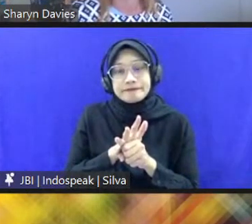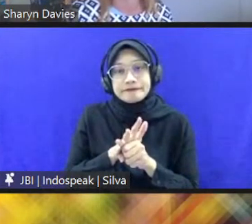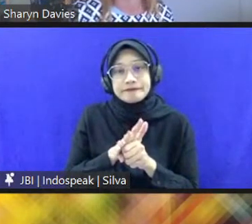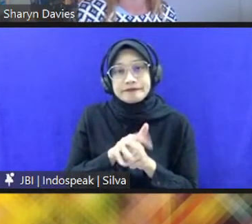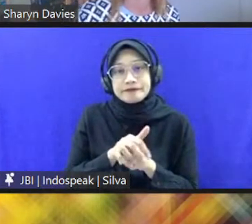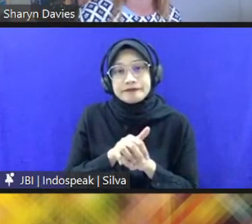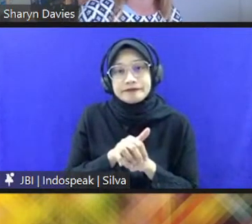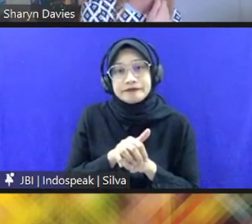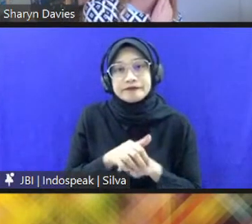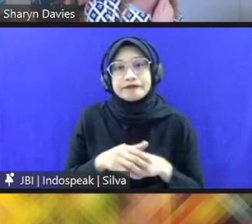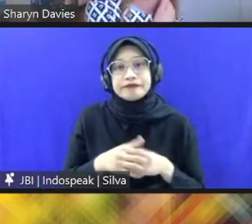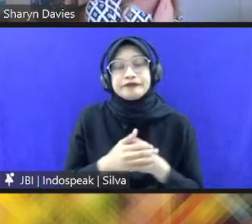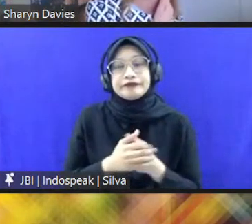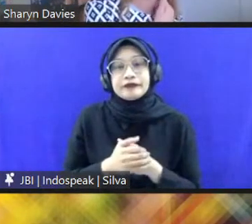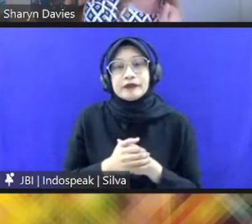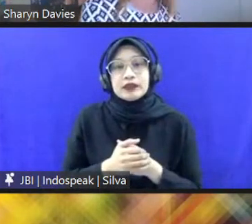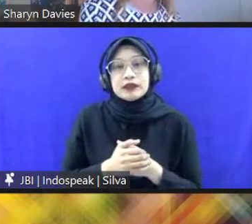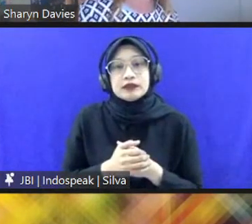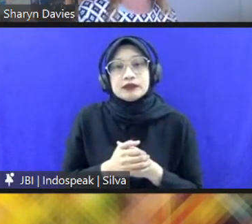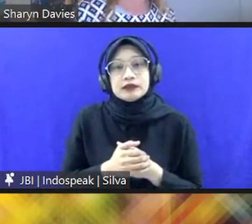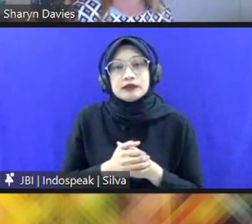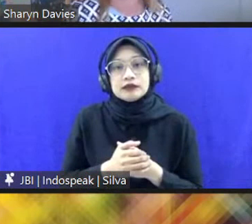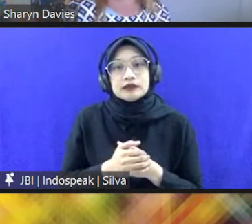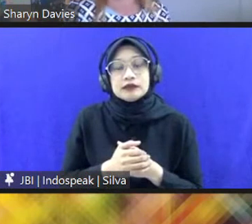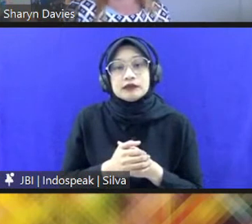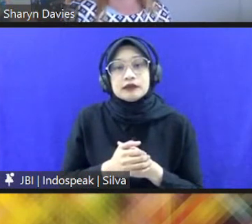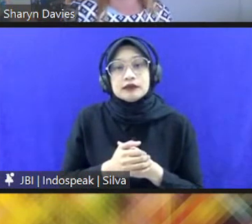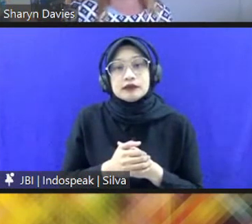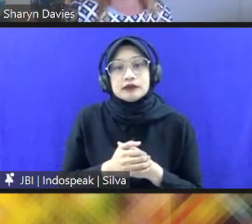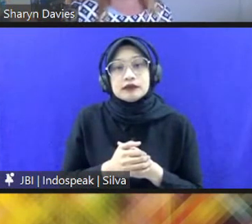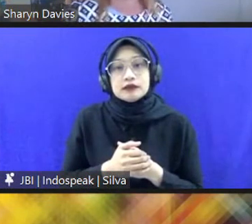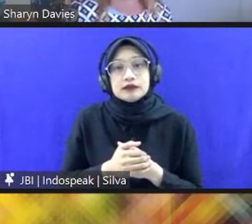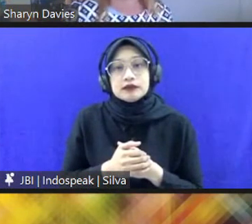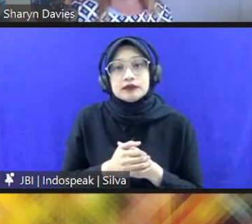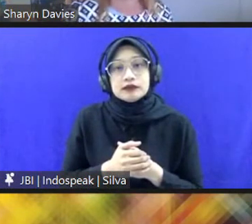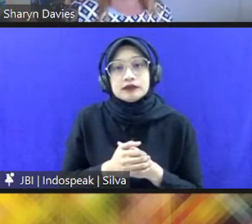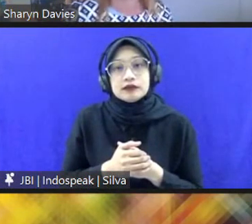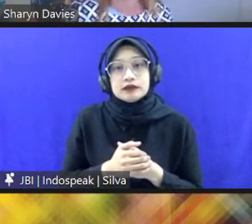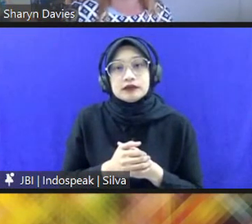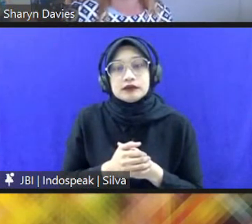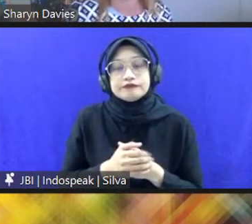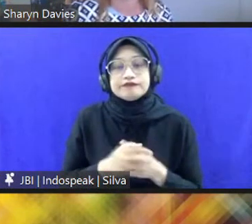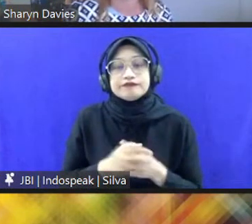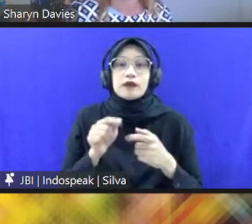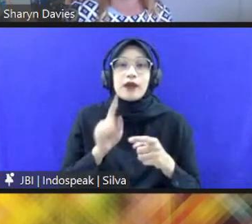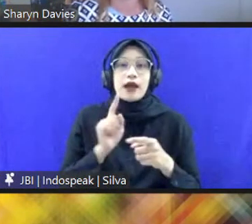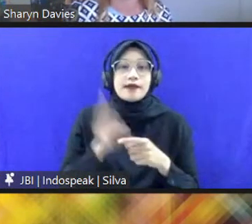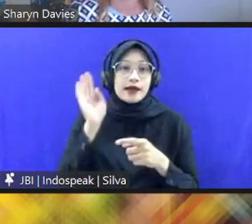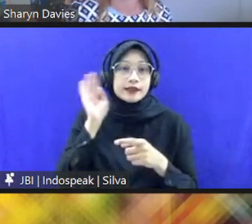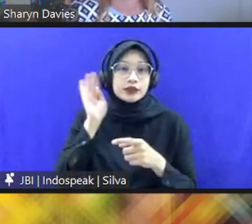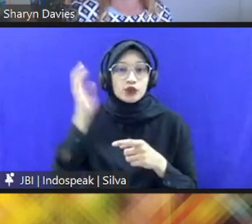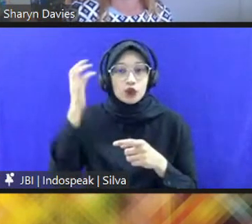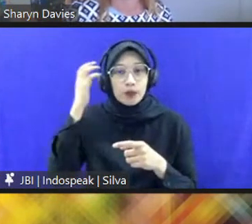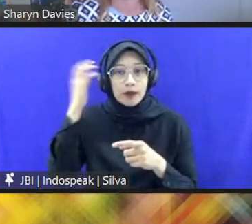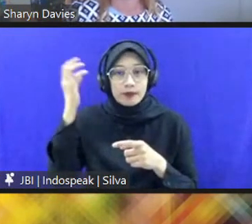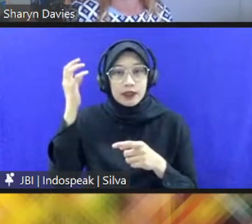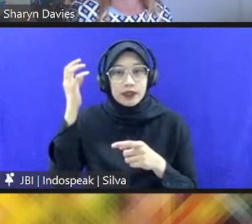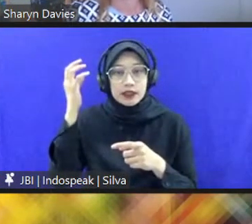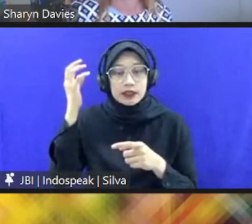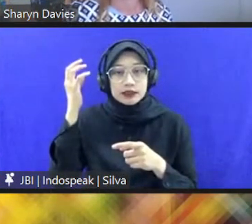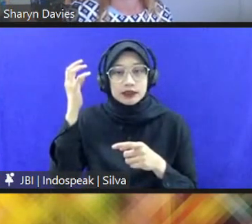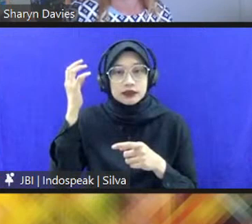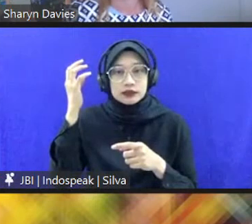of perspective. So addressing the underlying governance issue and stuff might take